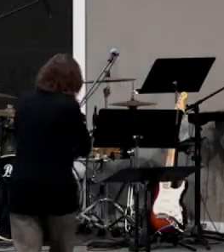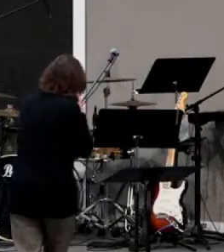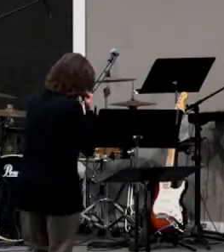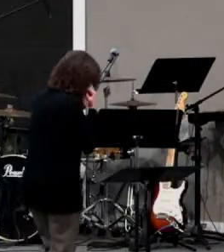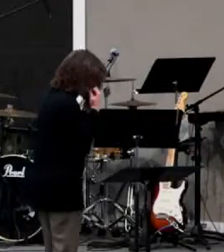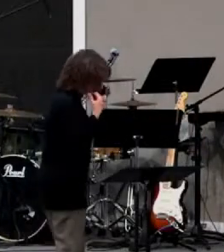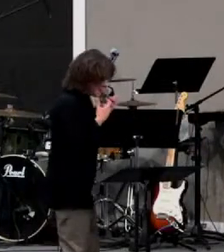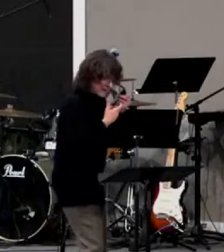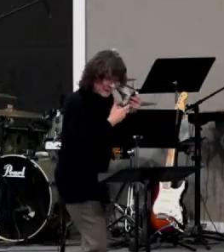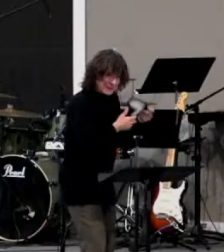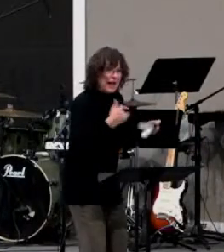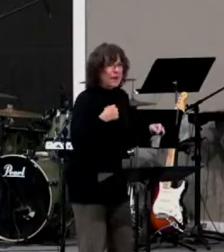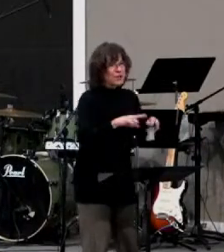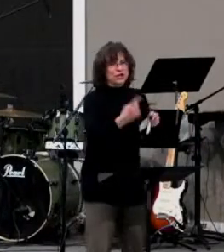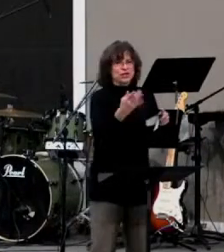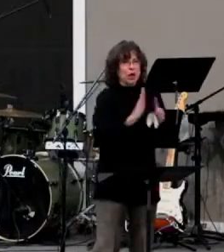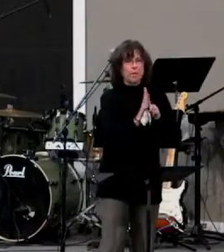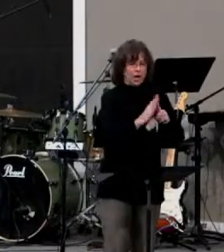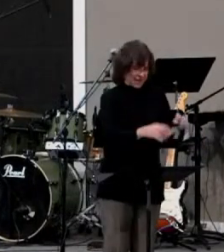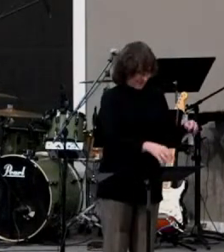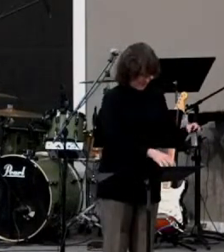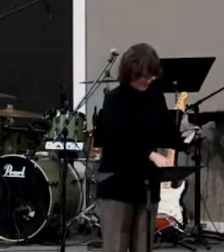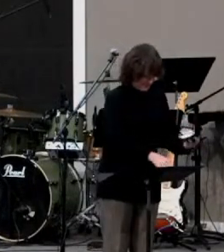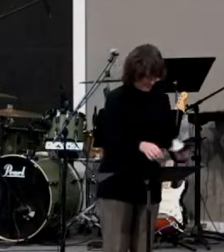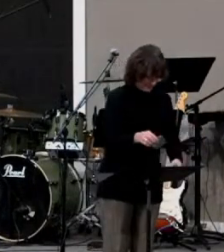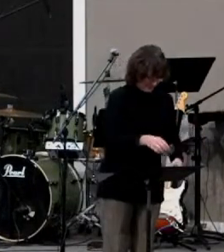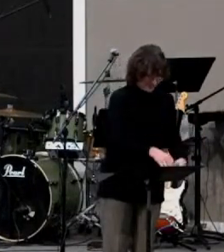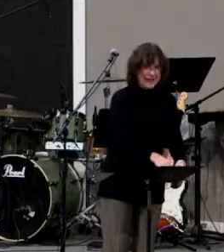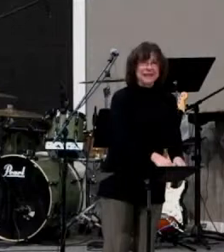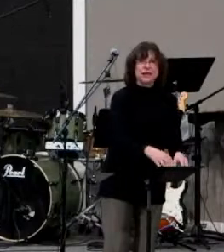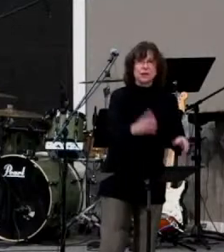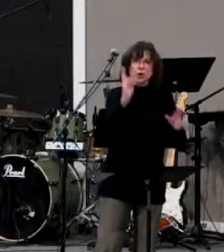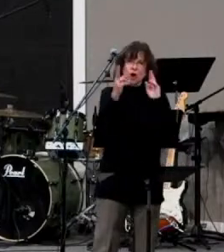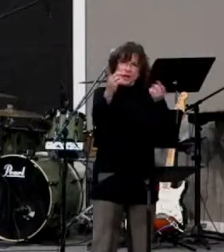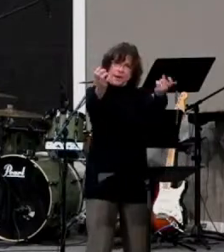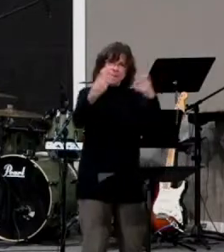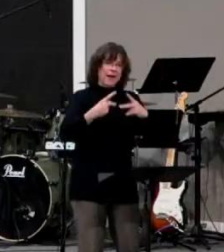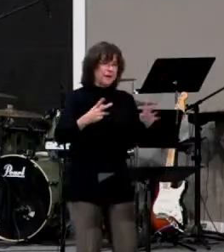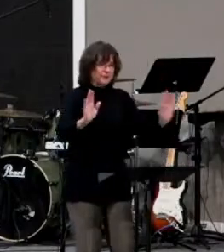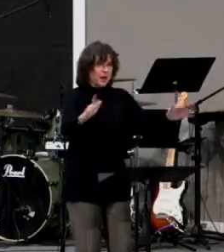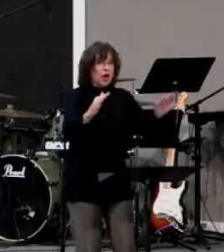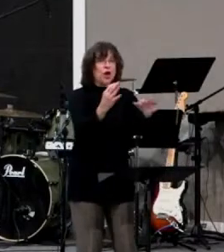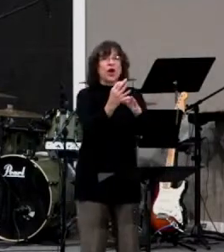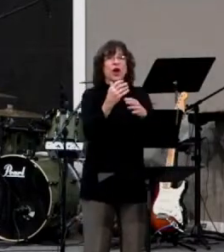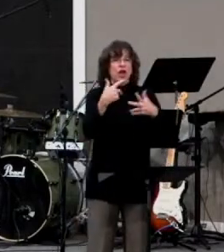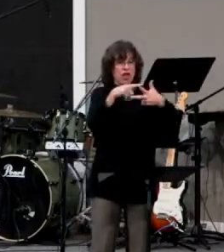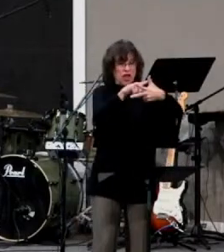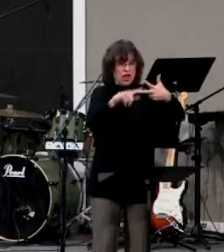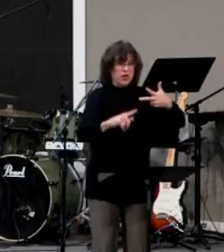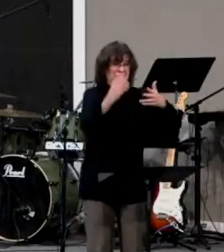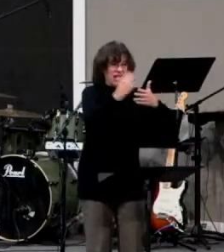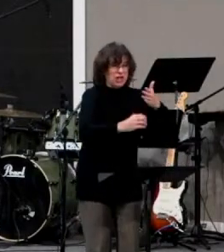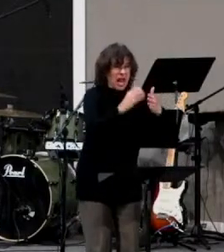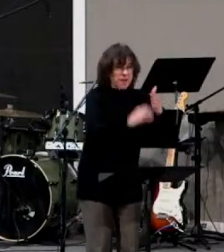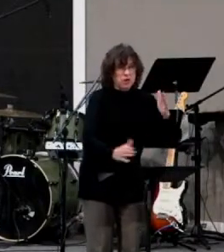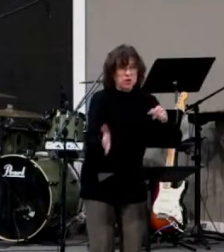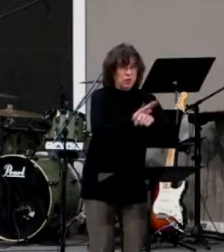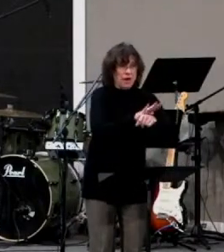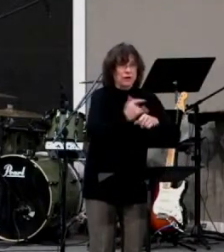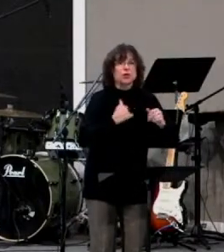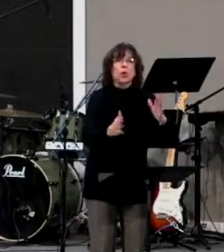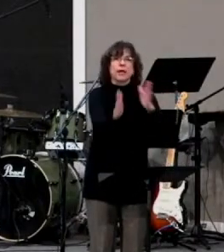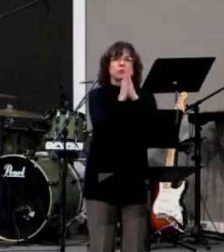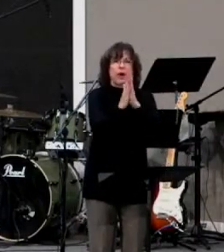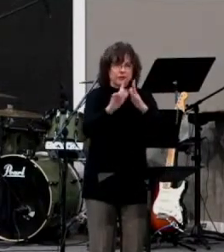I'm going to just start praying, and then you guys will get back to your seats. I got three chapters to cover, and we got more stuff to get to, so let's